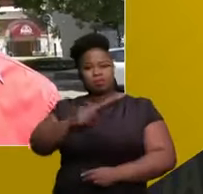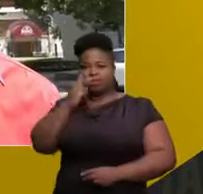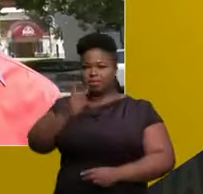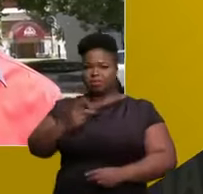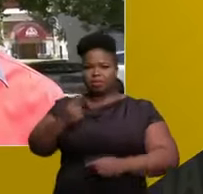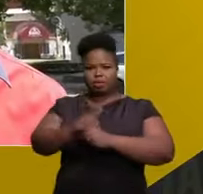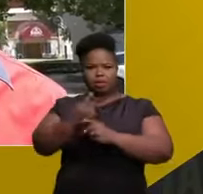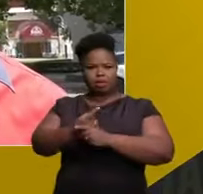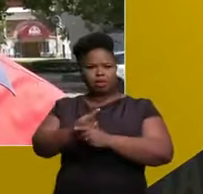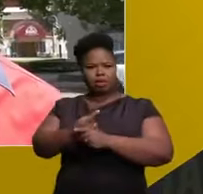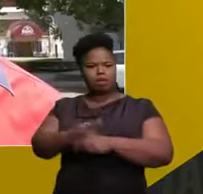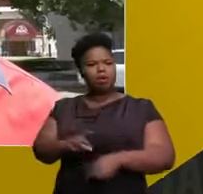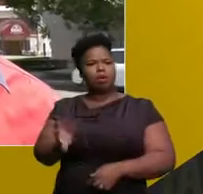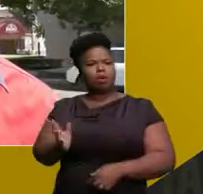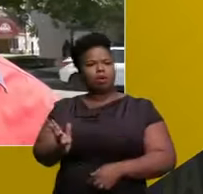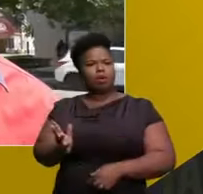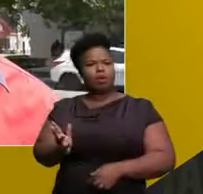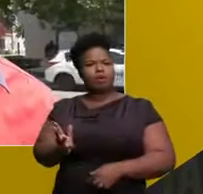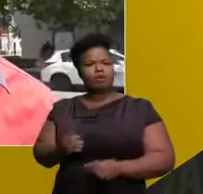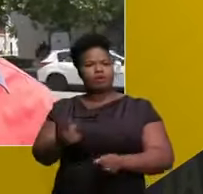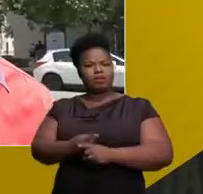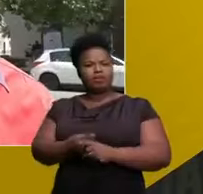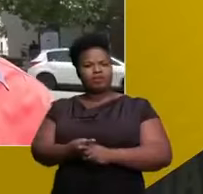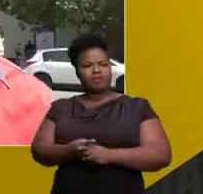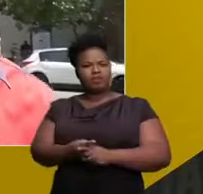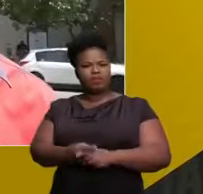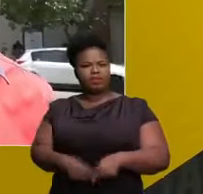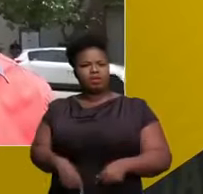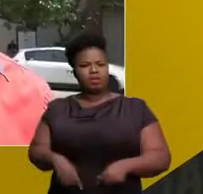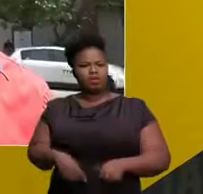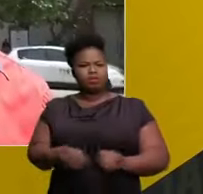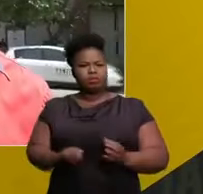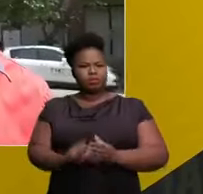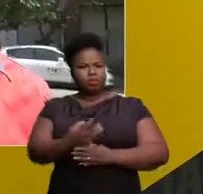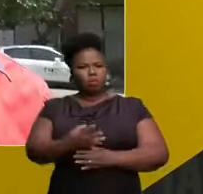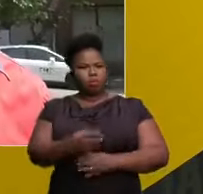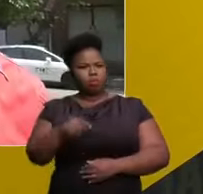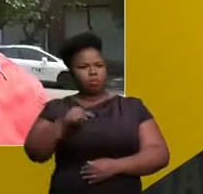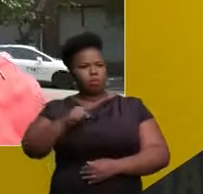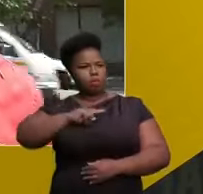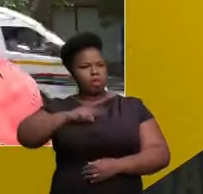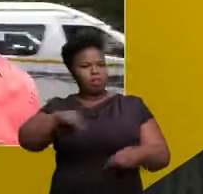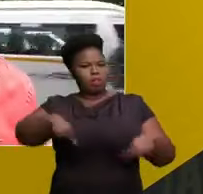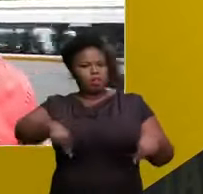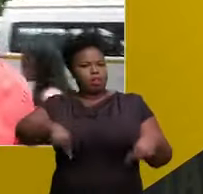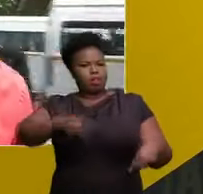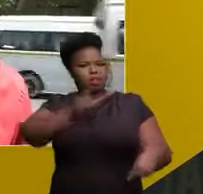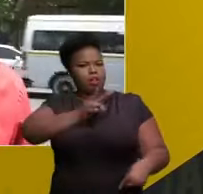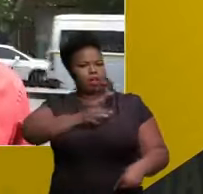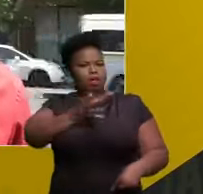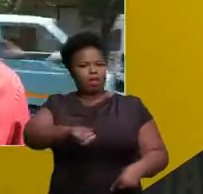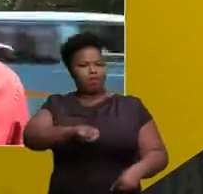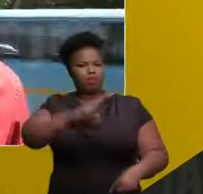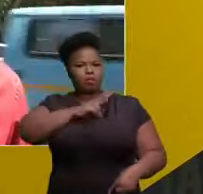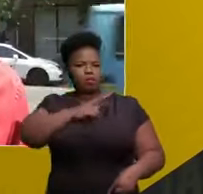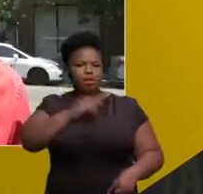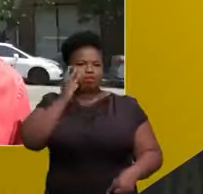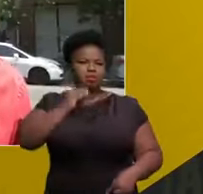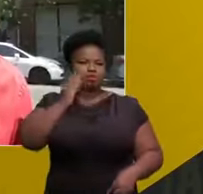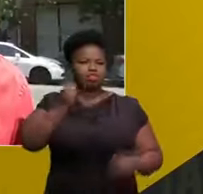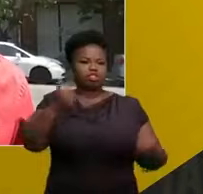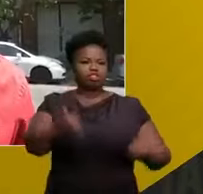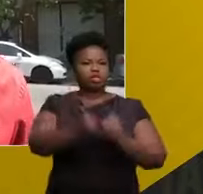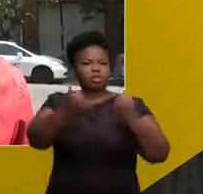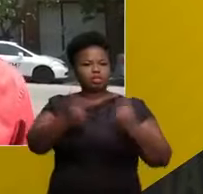myself growing in a very fearful country, I become scared because I'm going to face those challenges